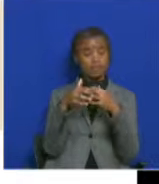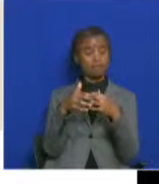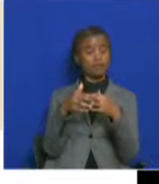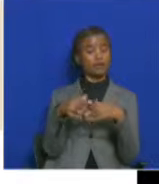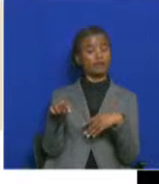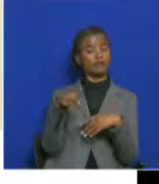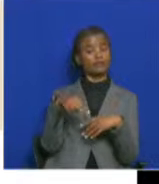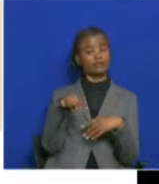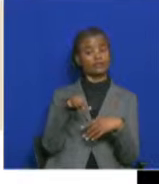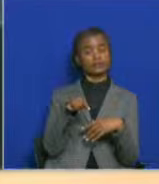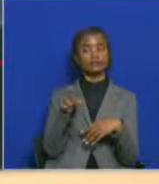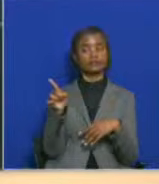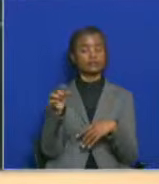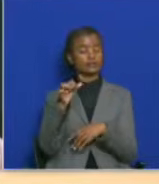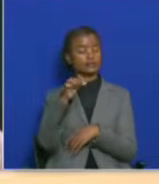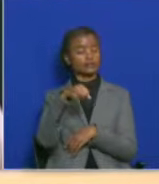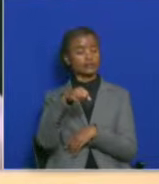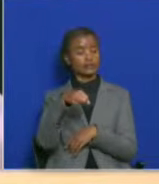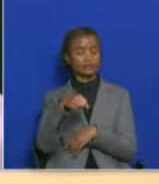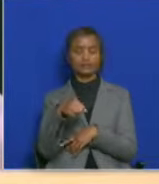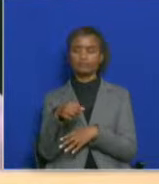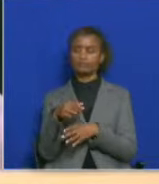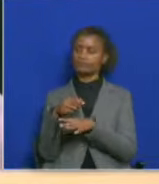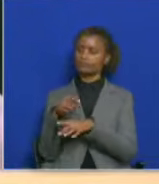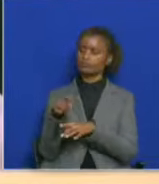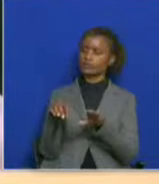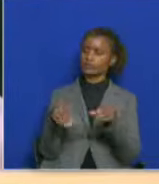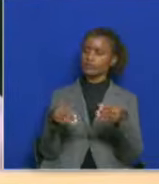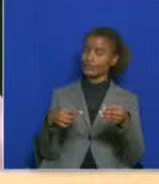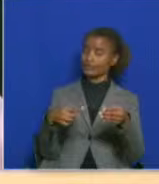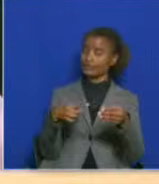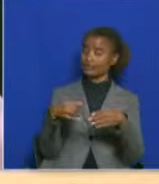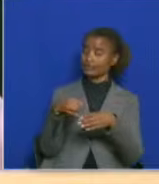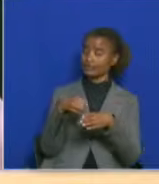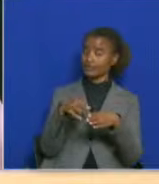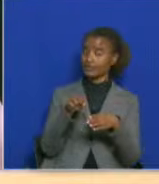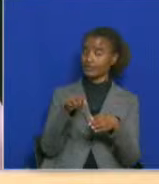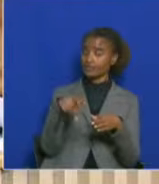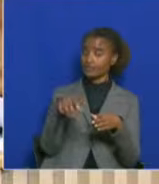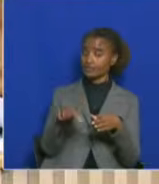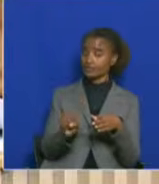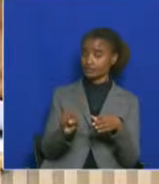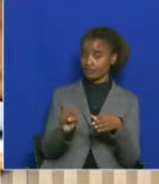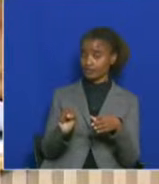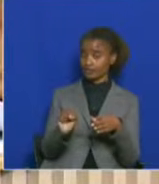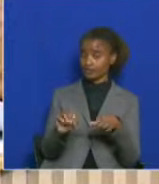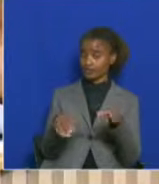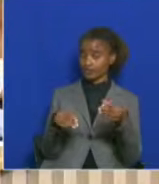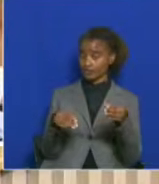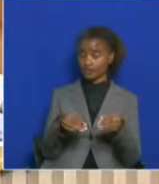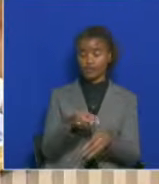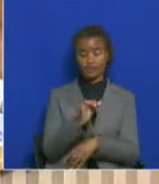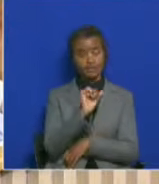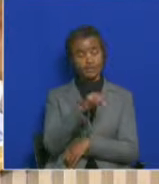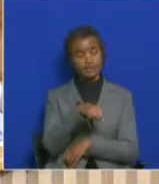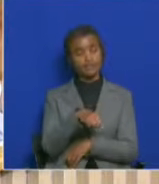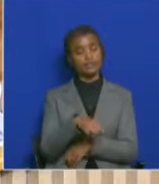internal subs document, clearly on its face. Yes. Thank you.